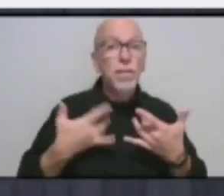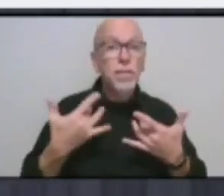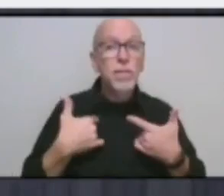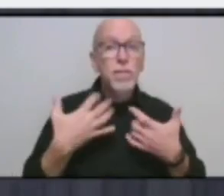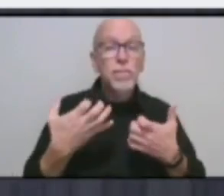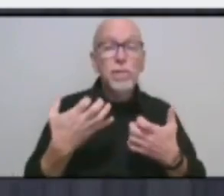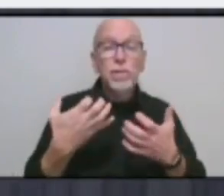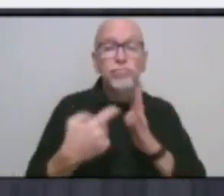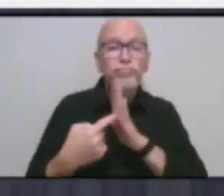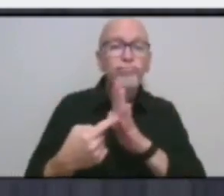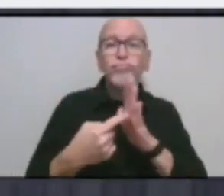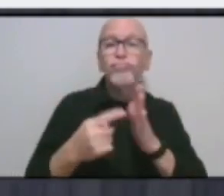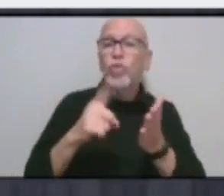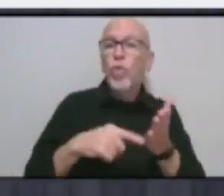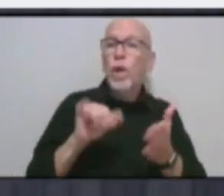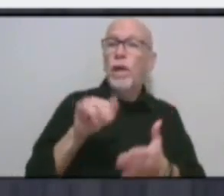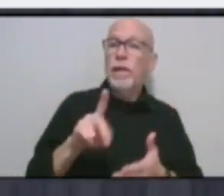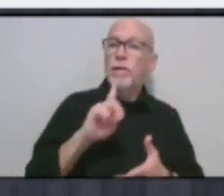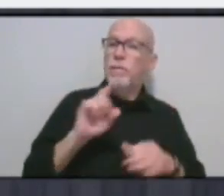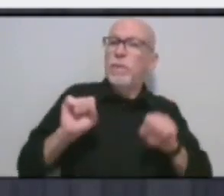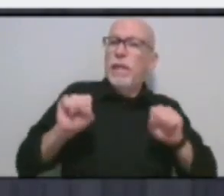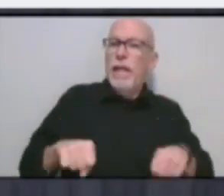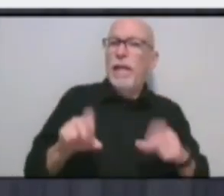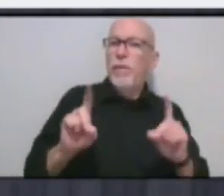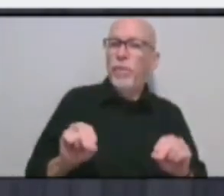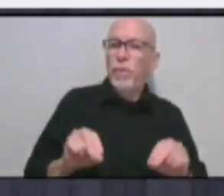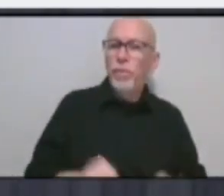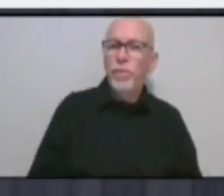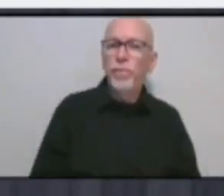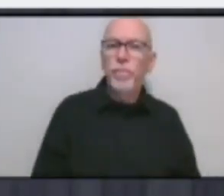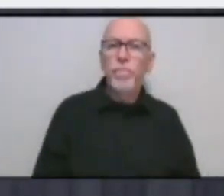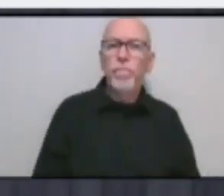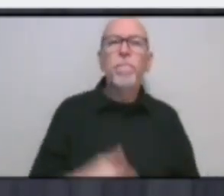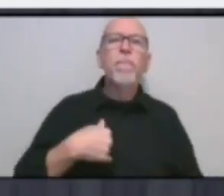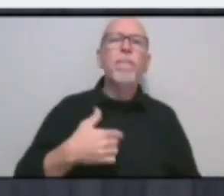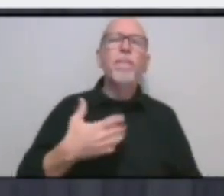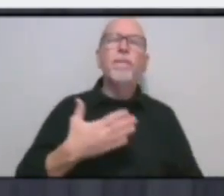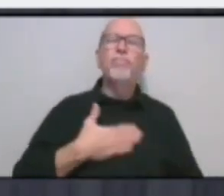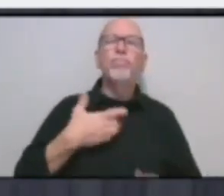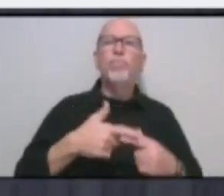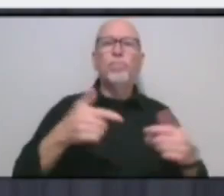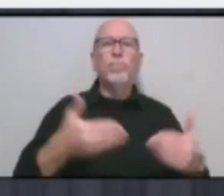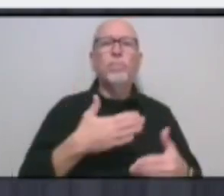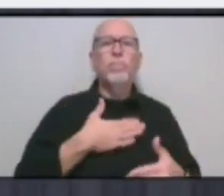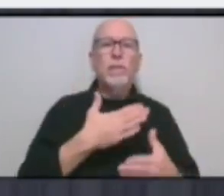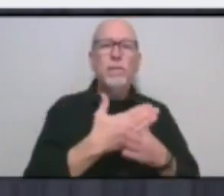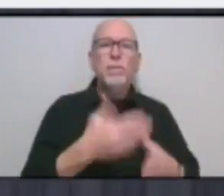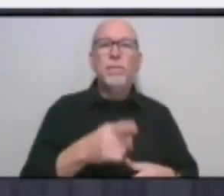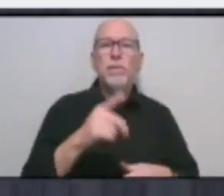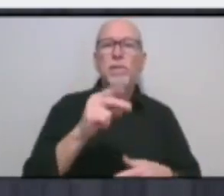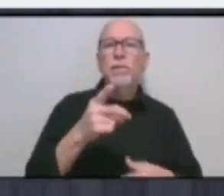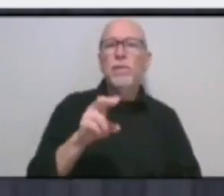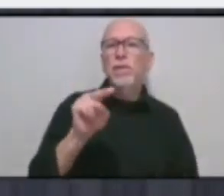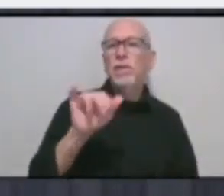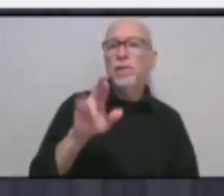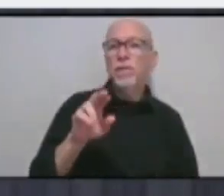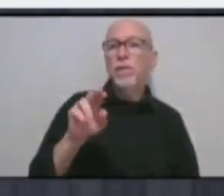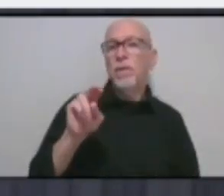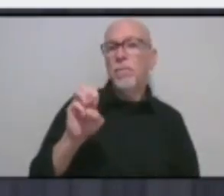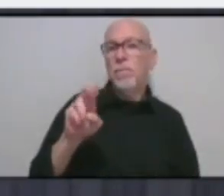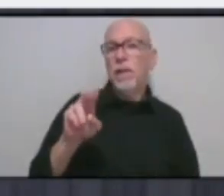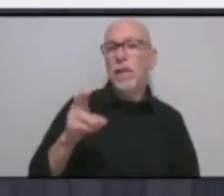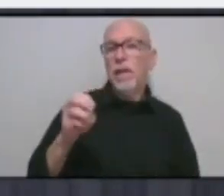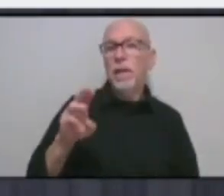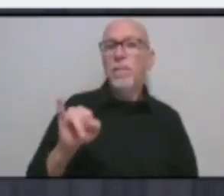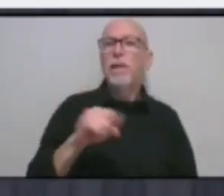what Indiana can do. I'm pleased to introduce now my colleague, Dr. Nir Nimakemi, who has served as the lead scientist